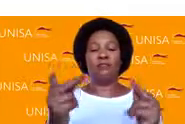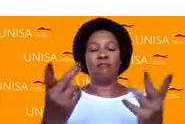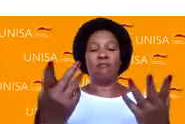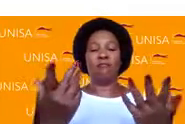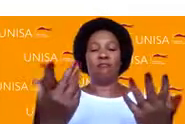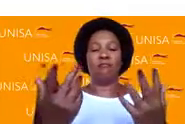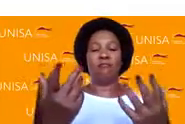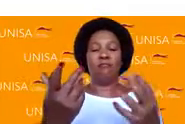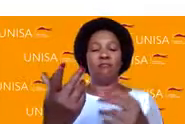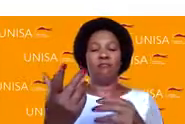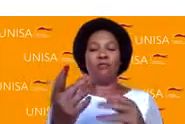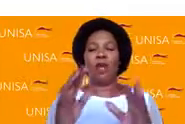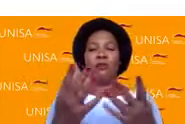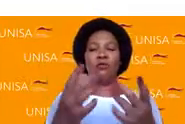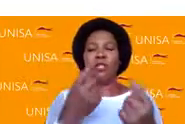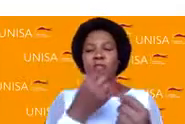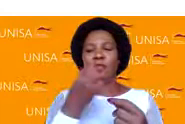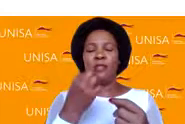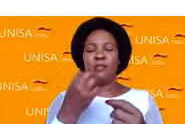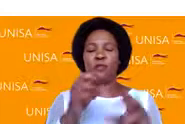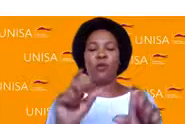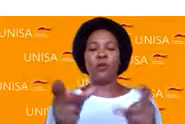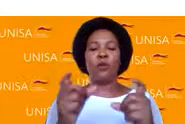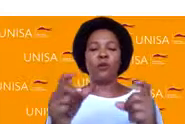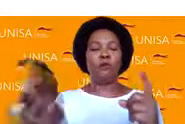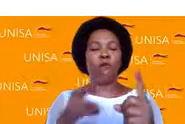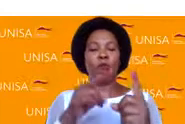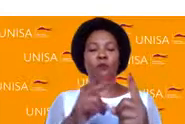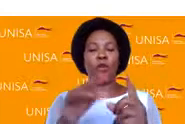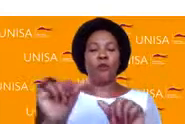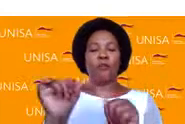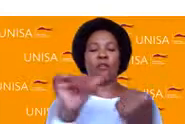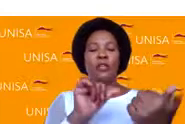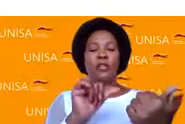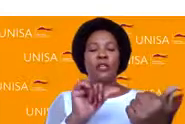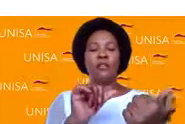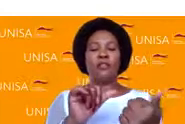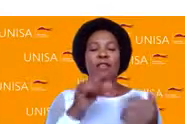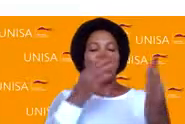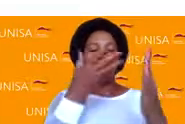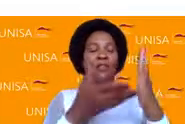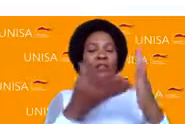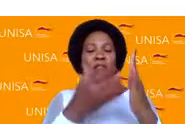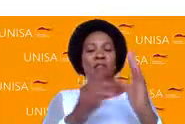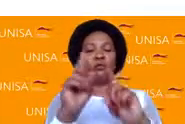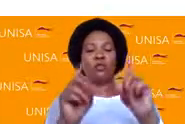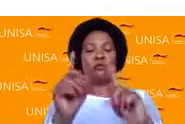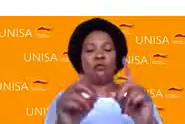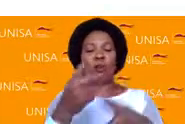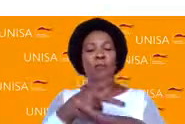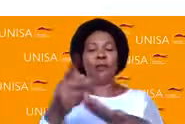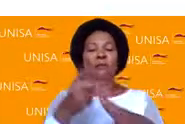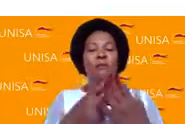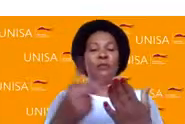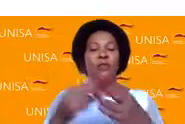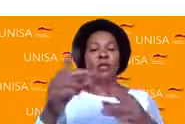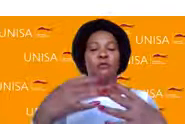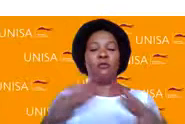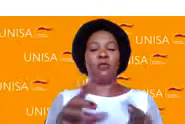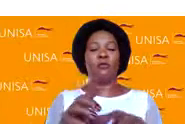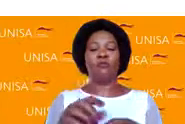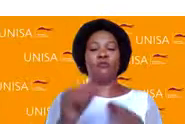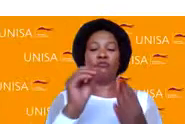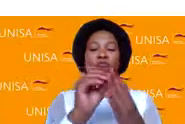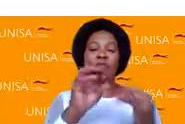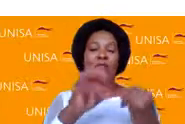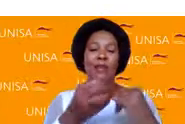can I say, just quickly view and then go back and research the questions. You have to be prepared when attempting quizzes on this